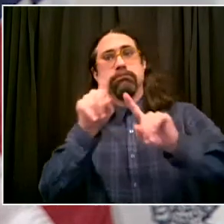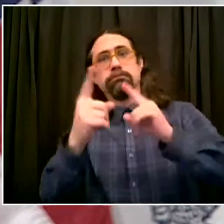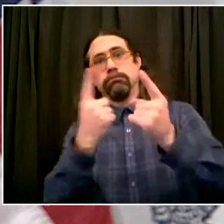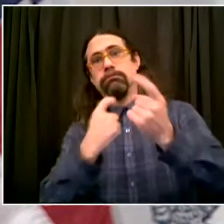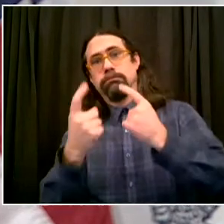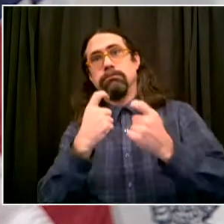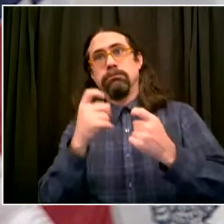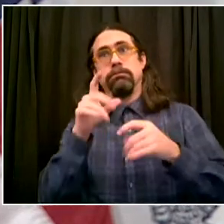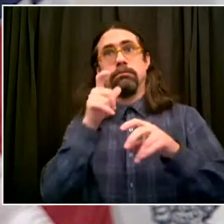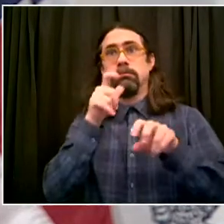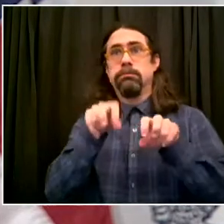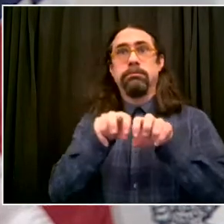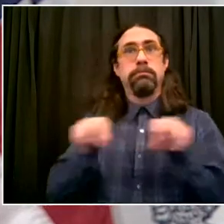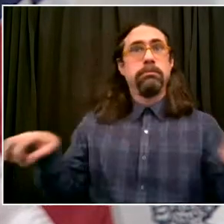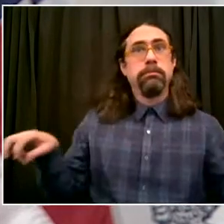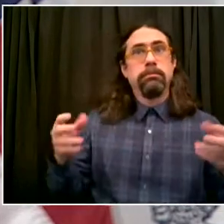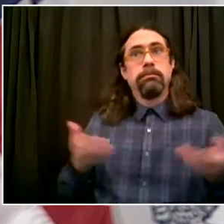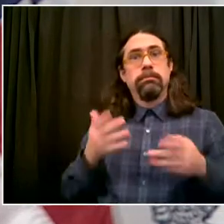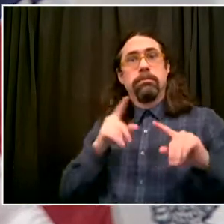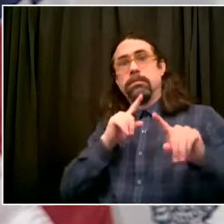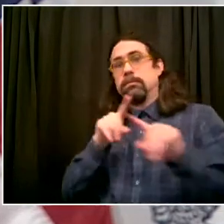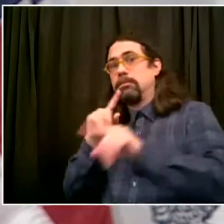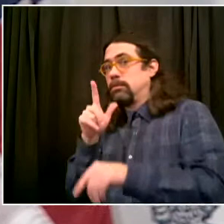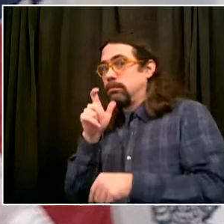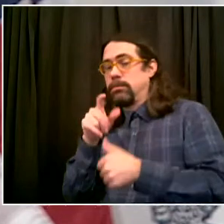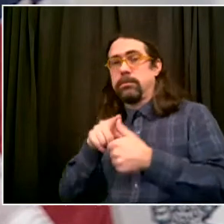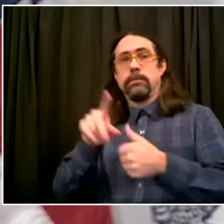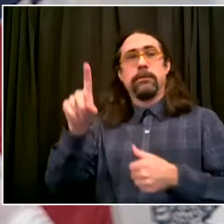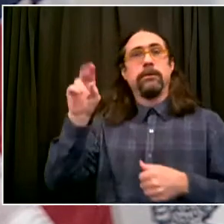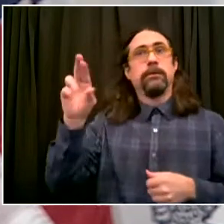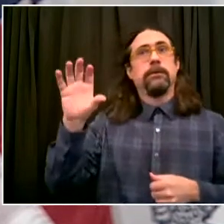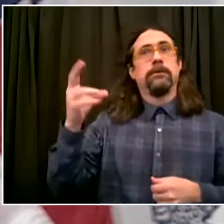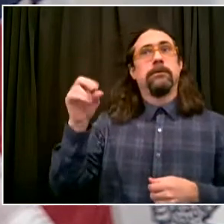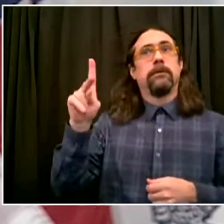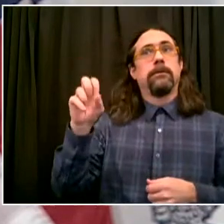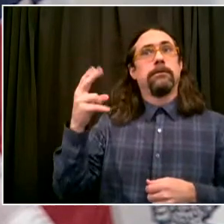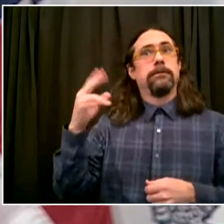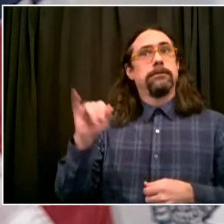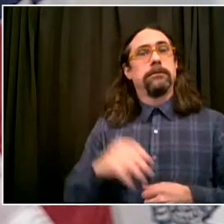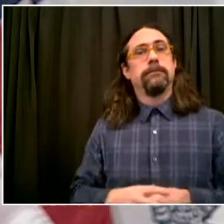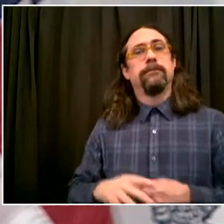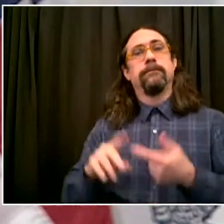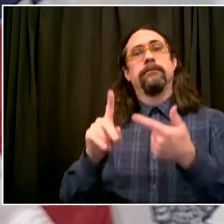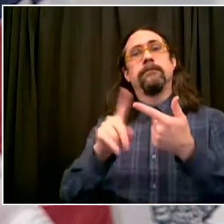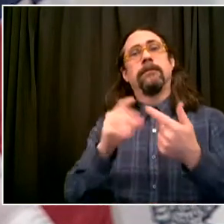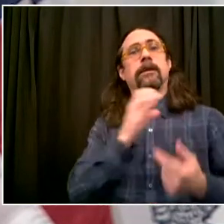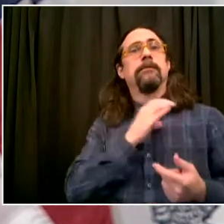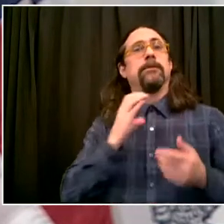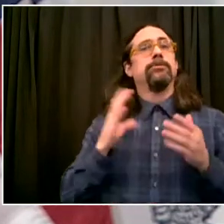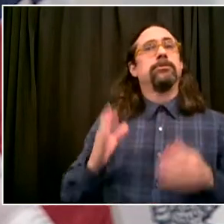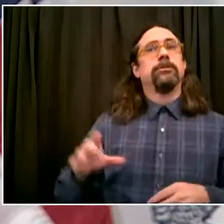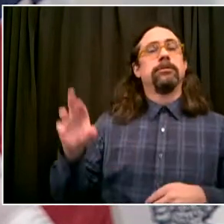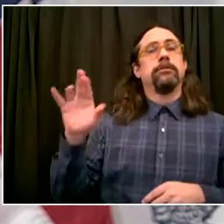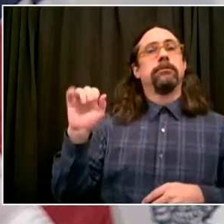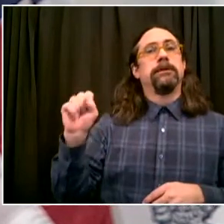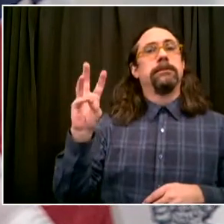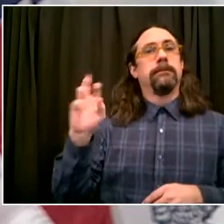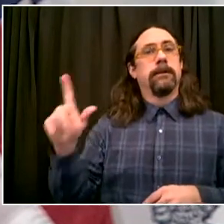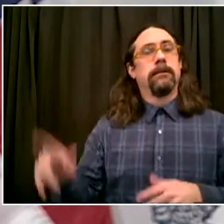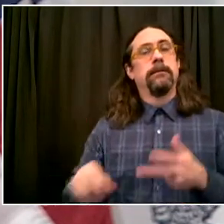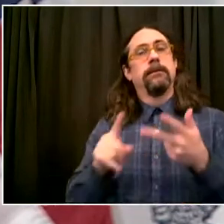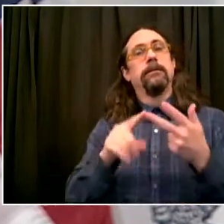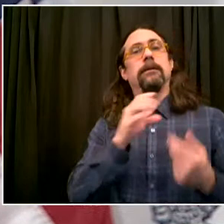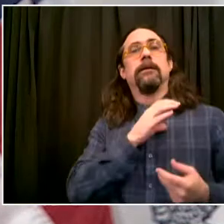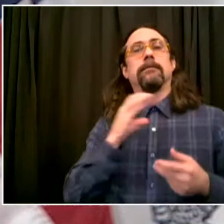Choksi, by New York City Emergency Management Commissioner Deanne Criswell, by Sanitation Commissioner Ed Grayson, and by Senior Advisor Dr.